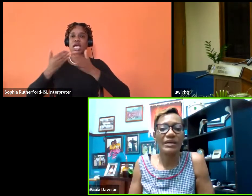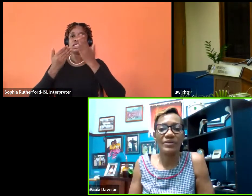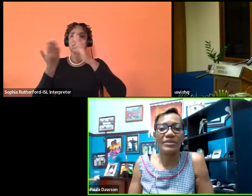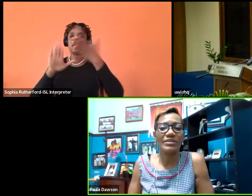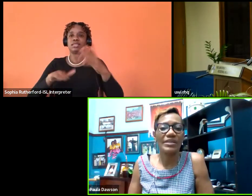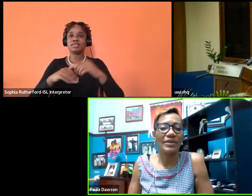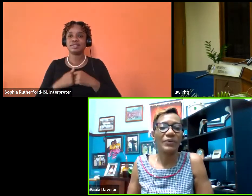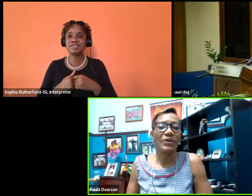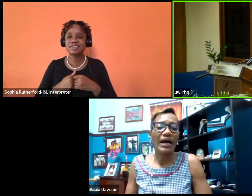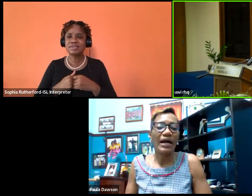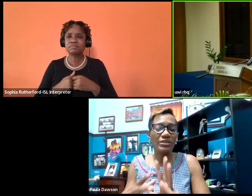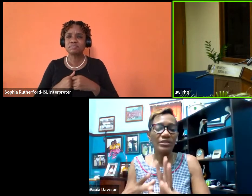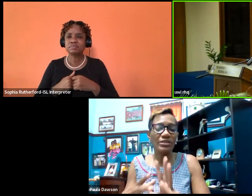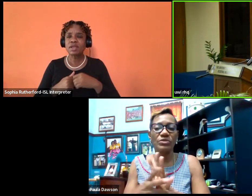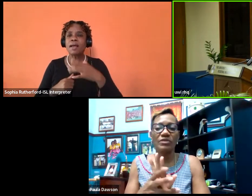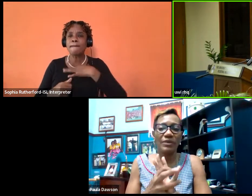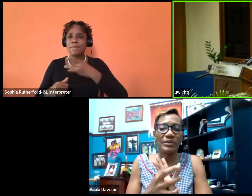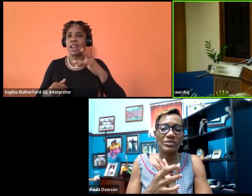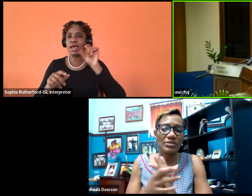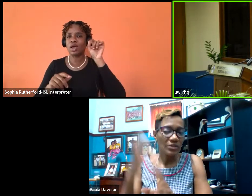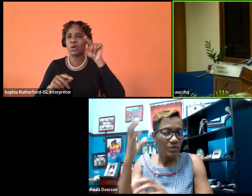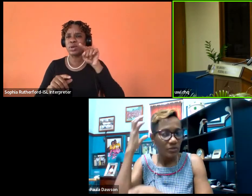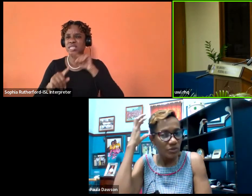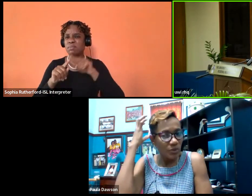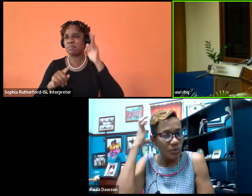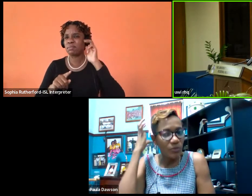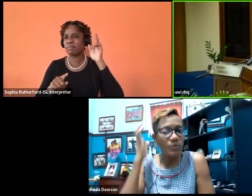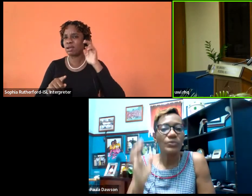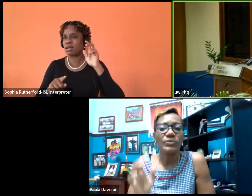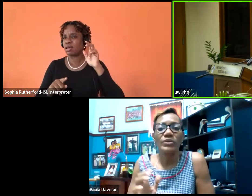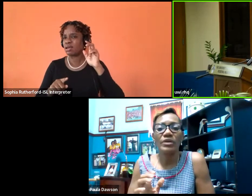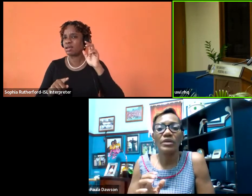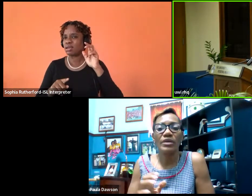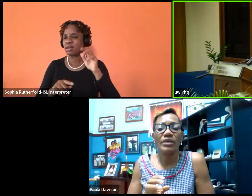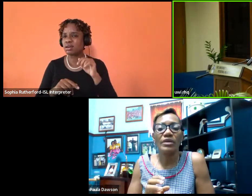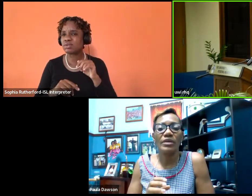I'm hearing a lot of echo. I really do love that question. So